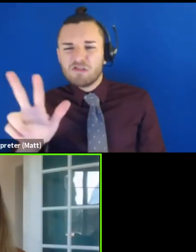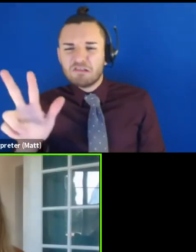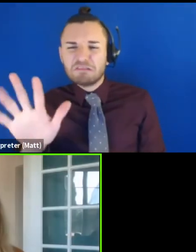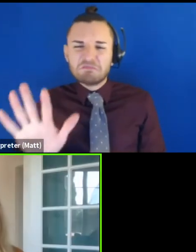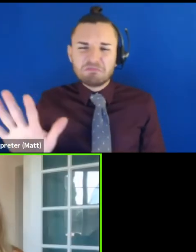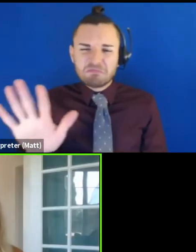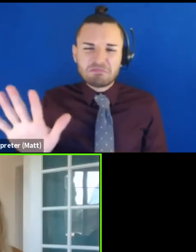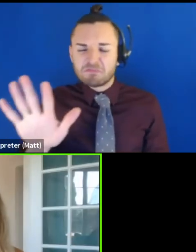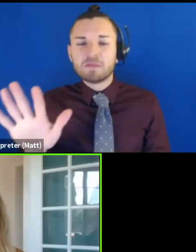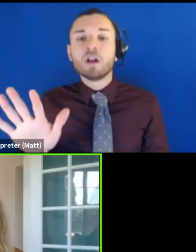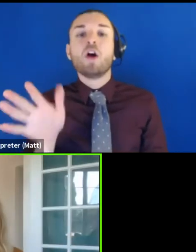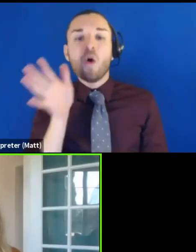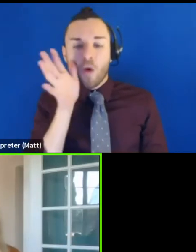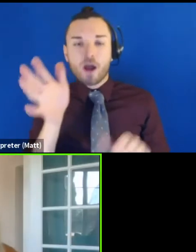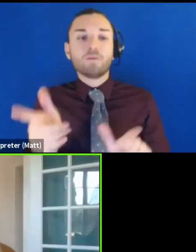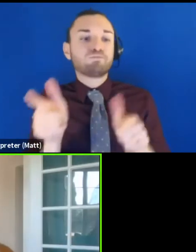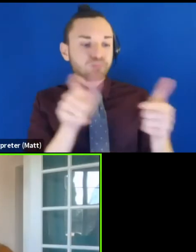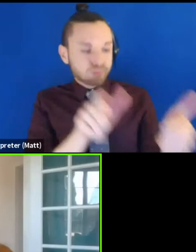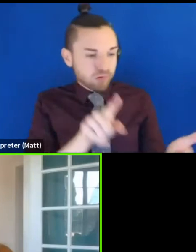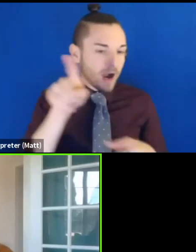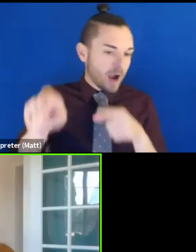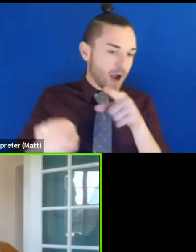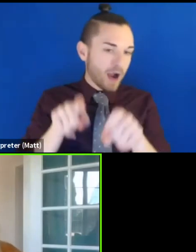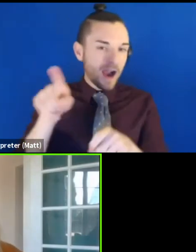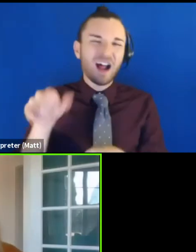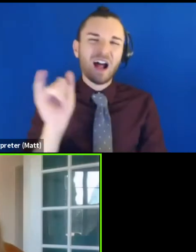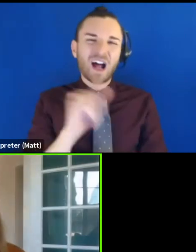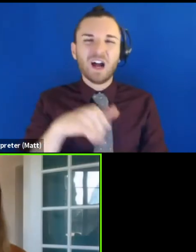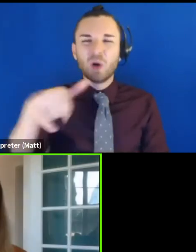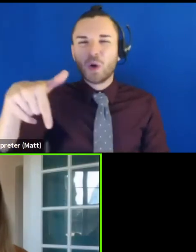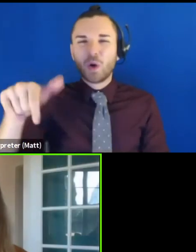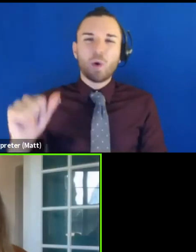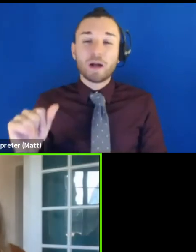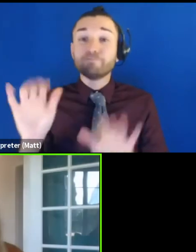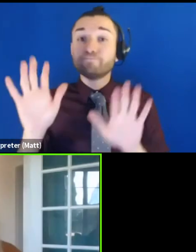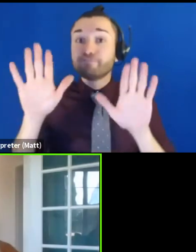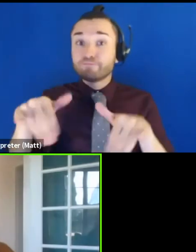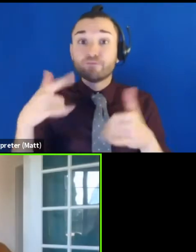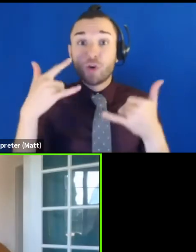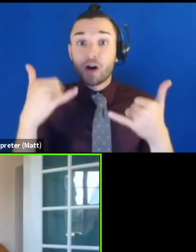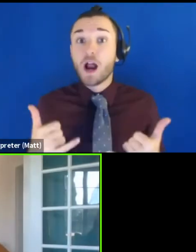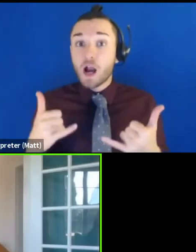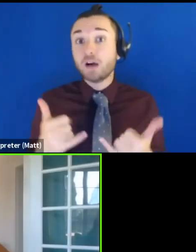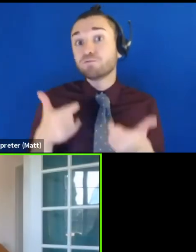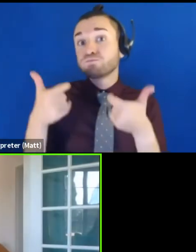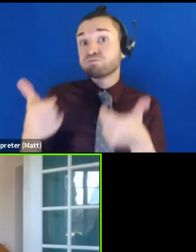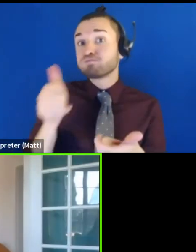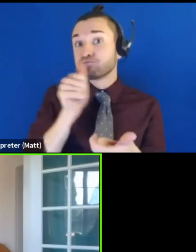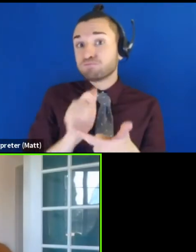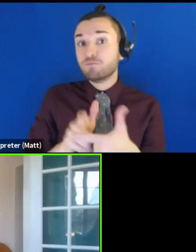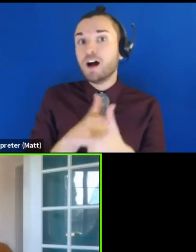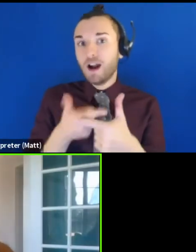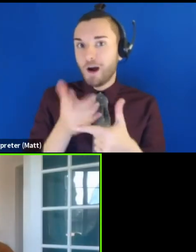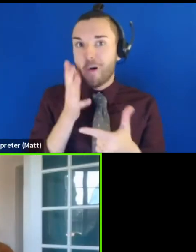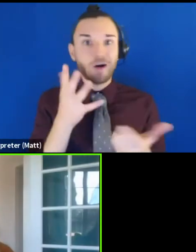55 minutes, we will turn to you and your questions. So please hang with us, and then we'll open it up to all of you who are